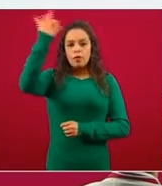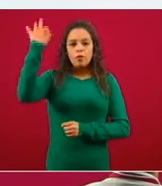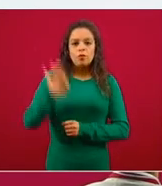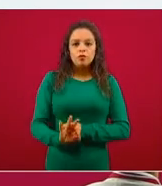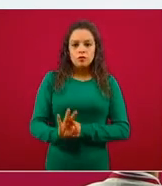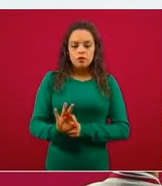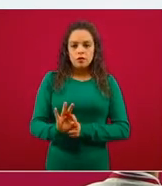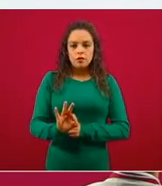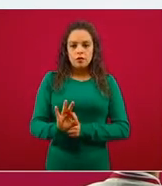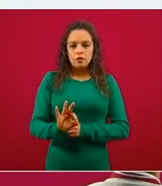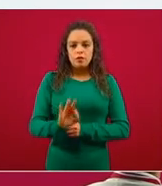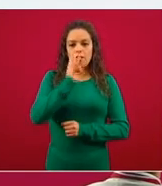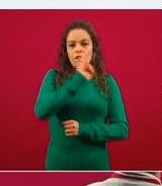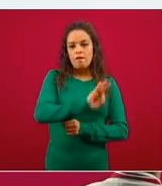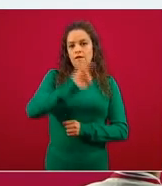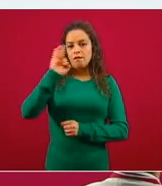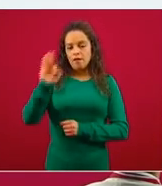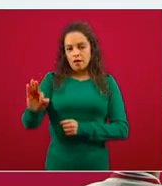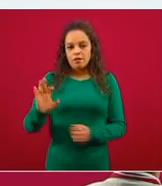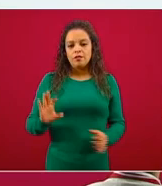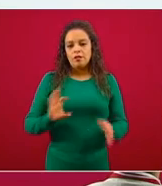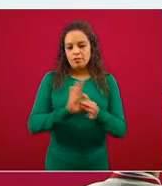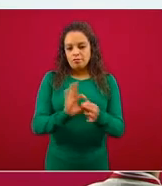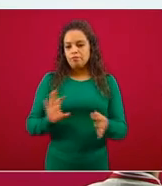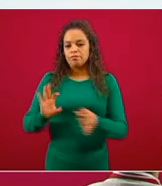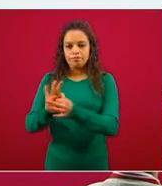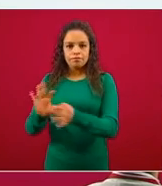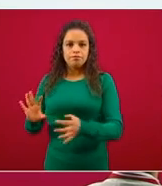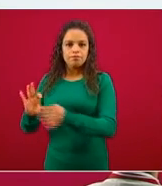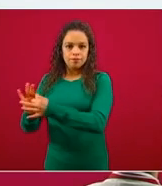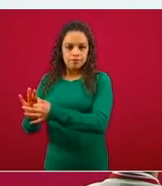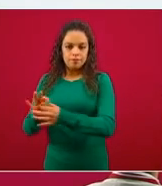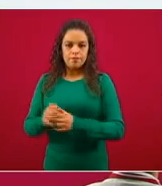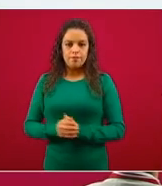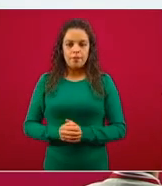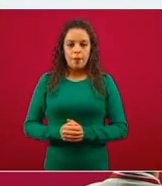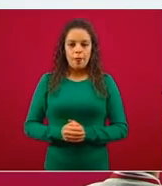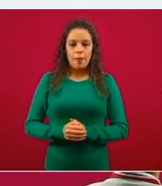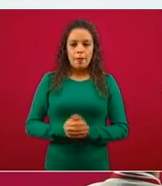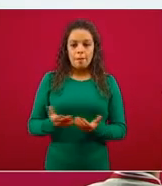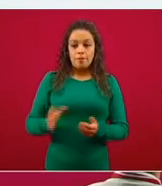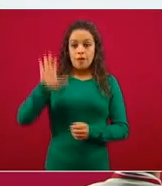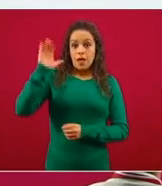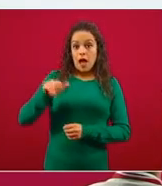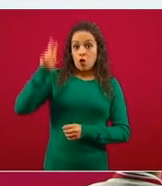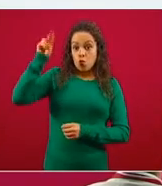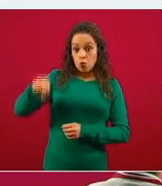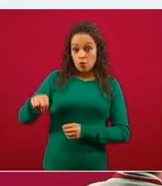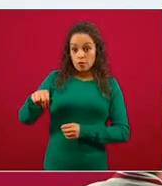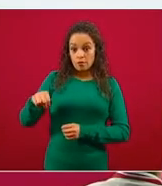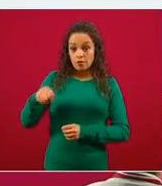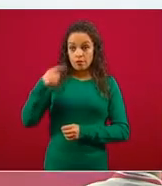And the red line is the projection for each of those dates.